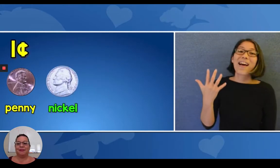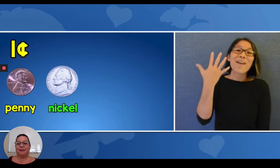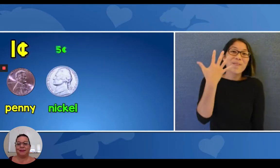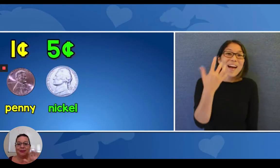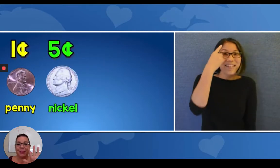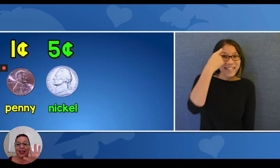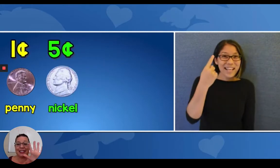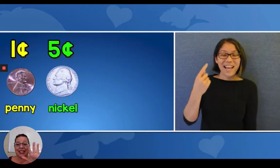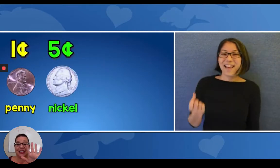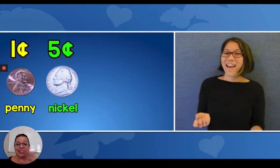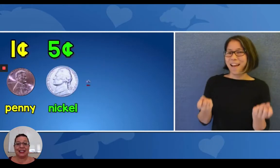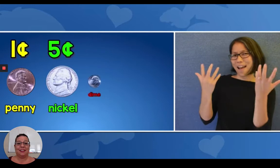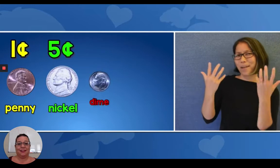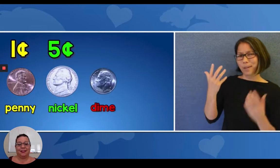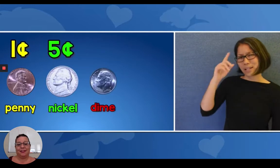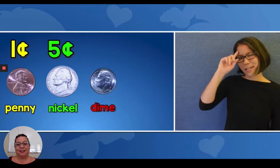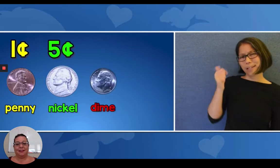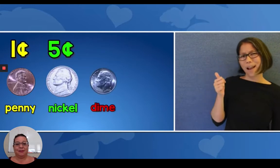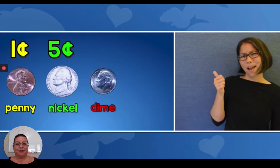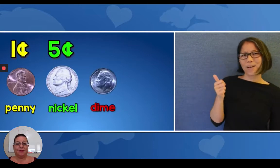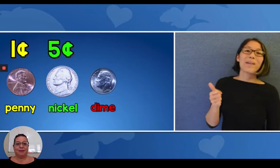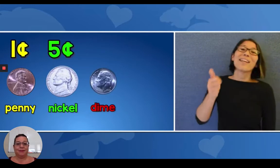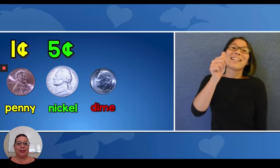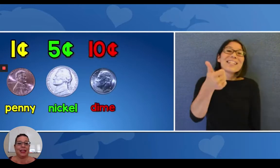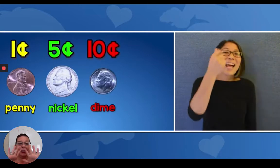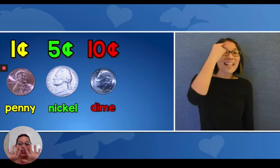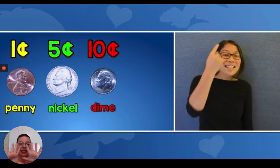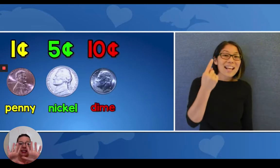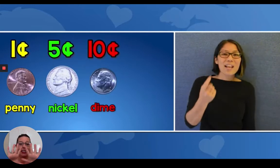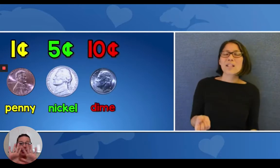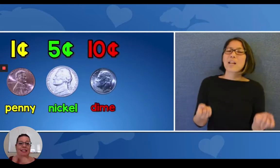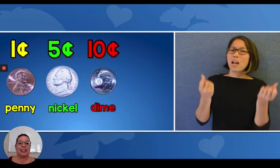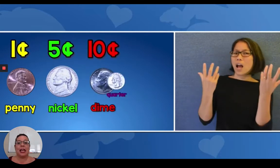nickel? 5 cents. How much is a dime?